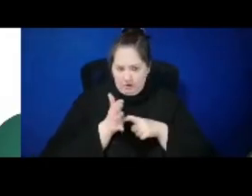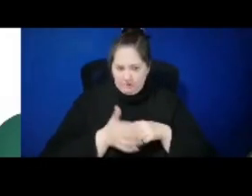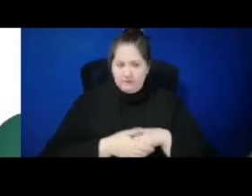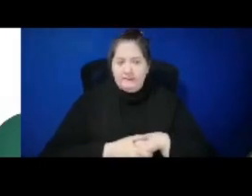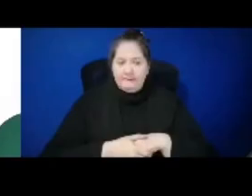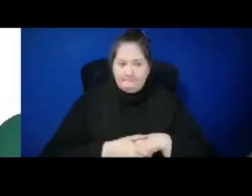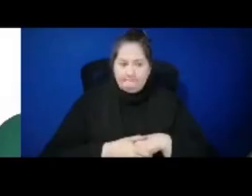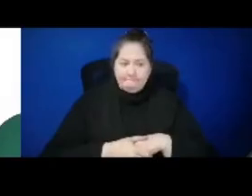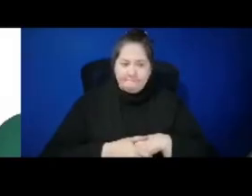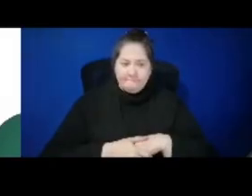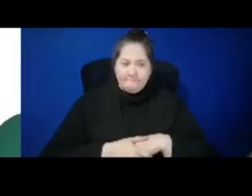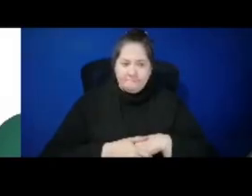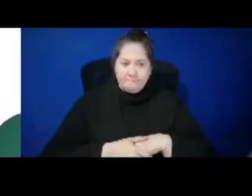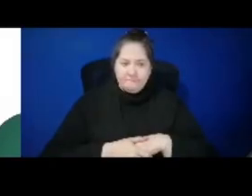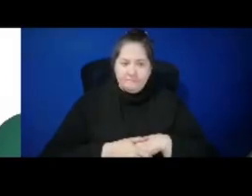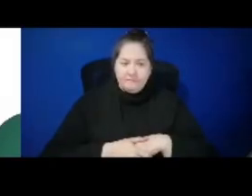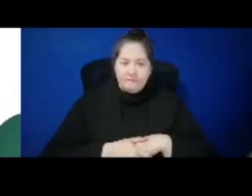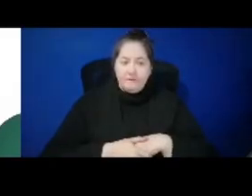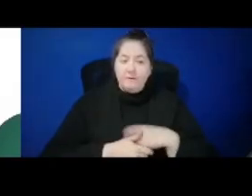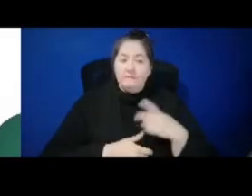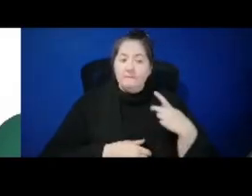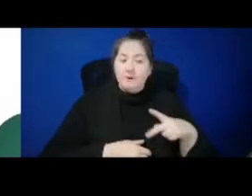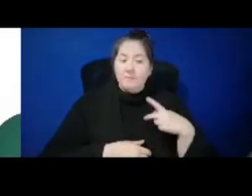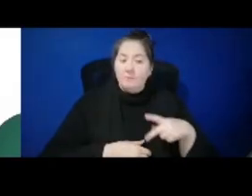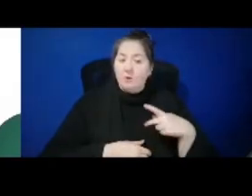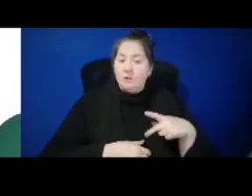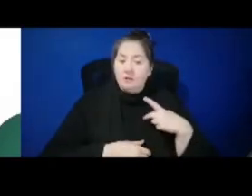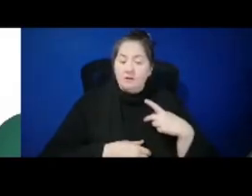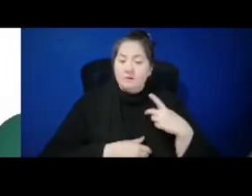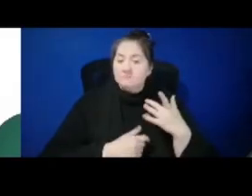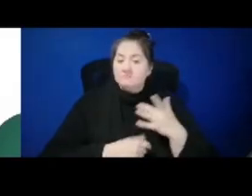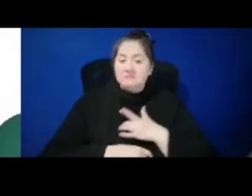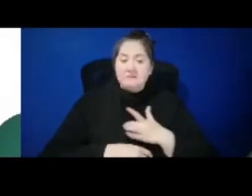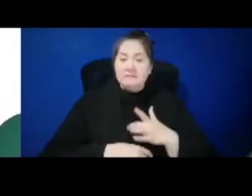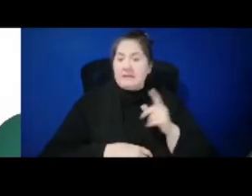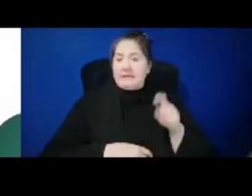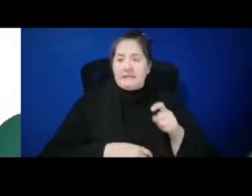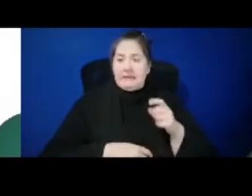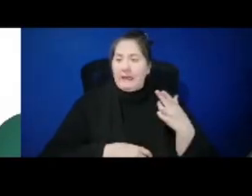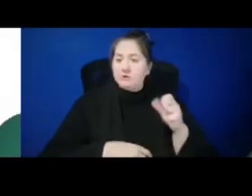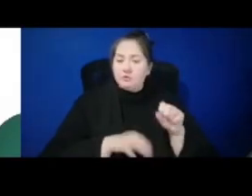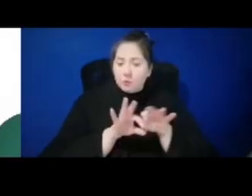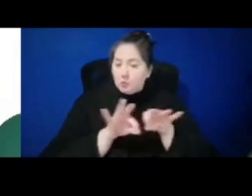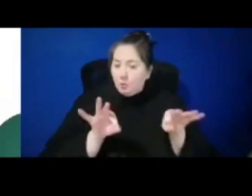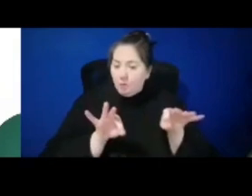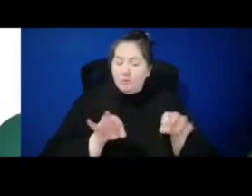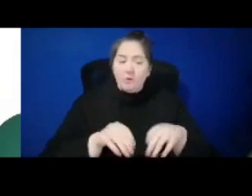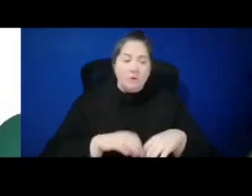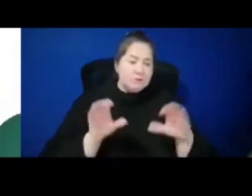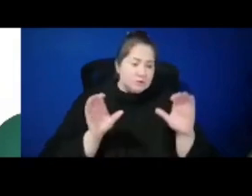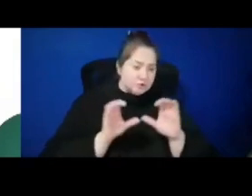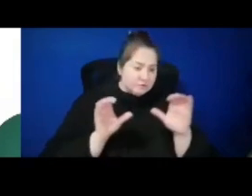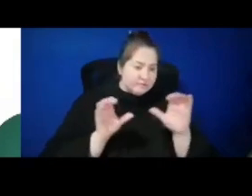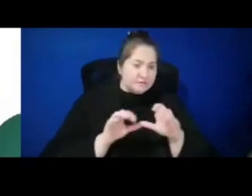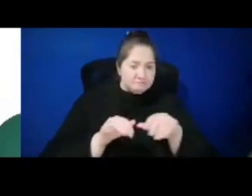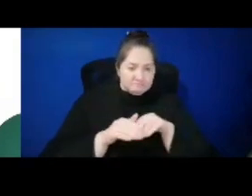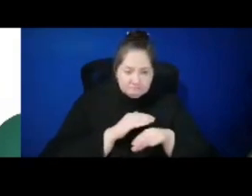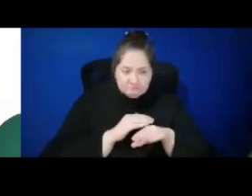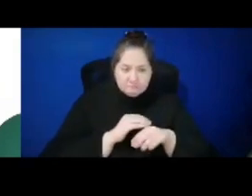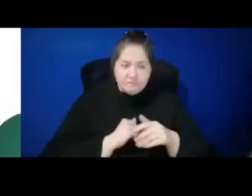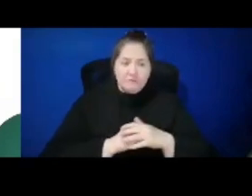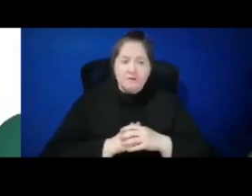that profession. All the purple circles represent that you typically need a high school diploma or certificate to enter the